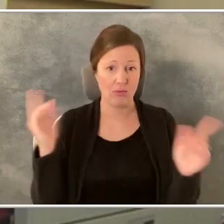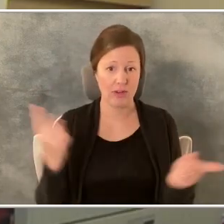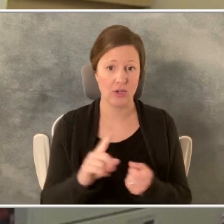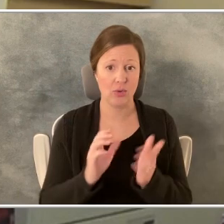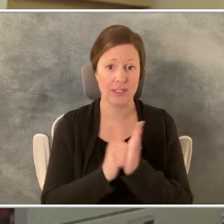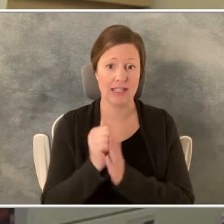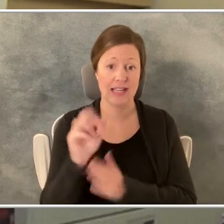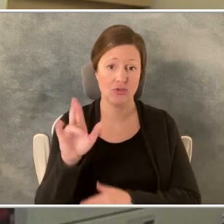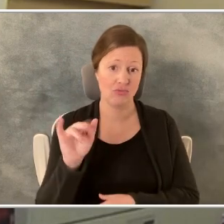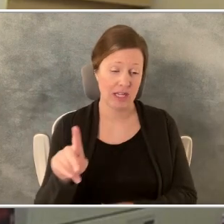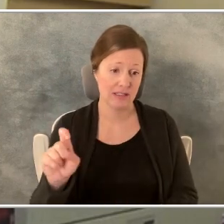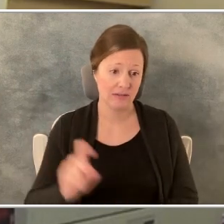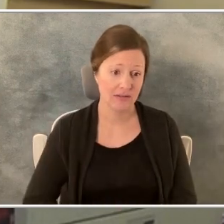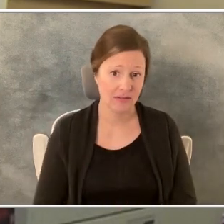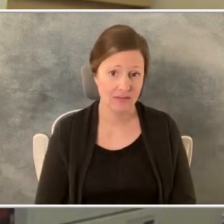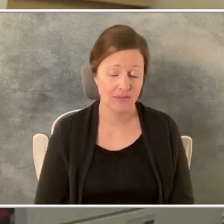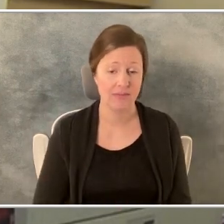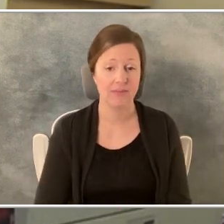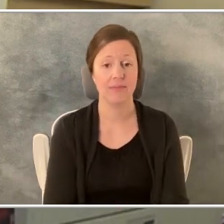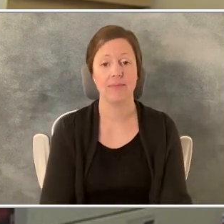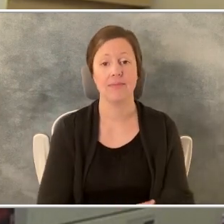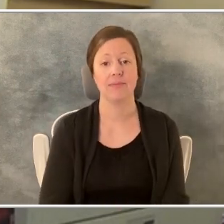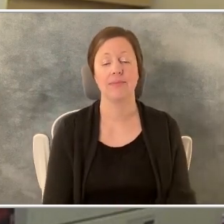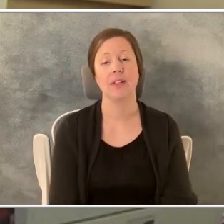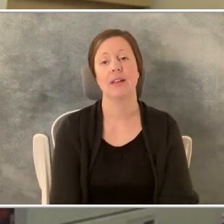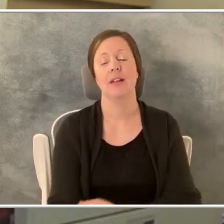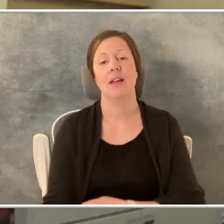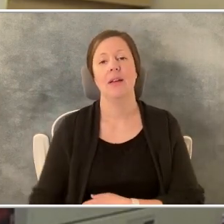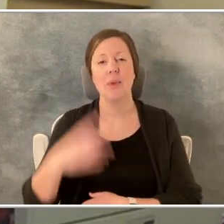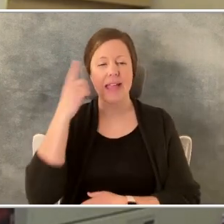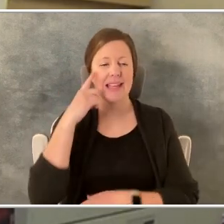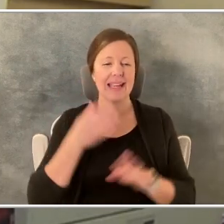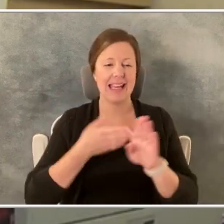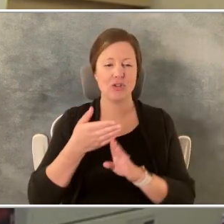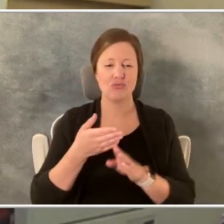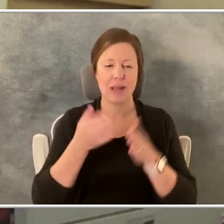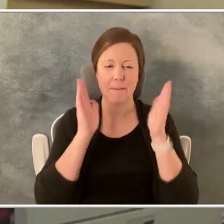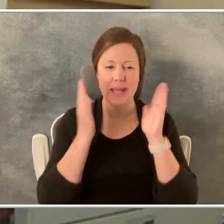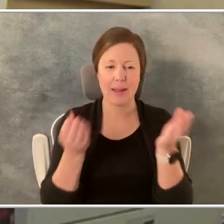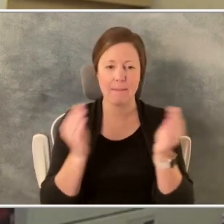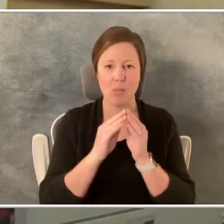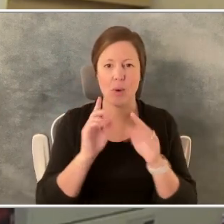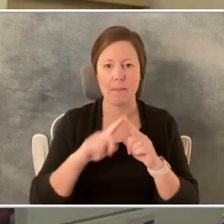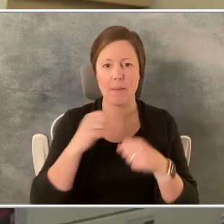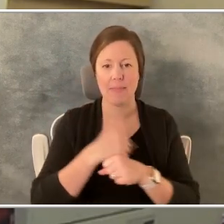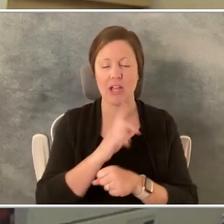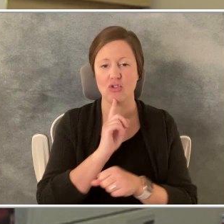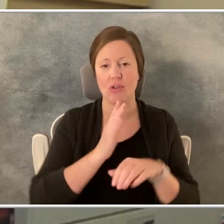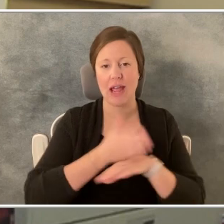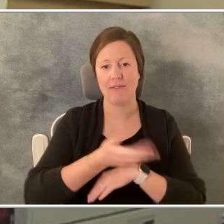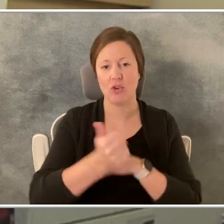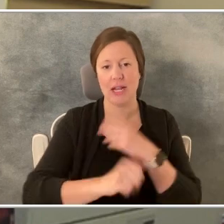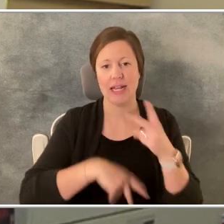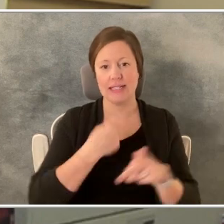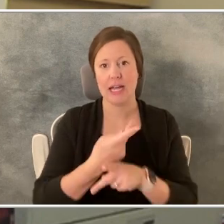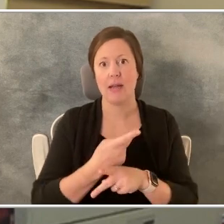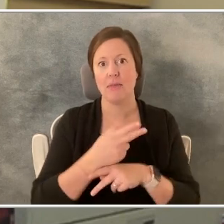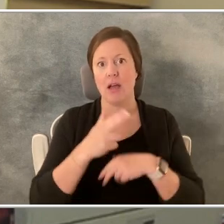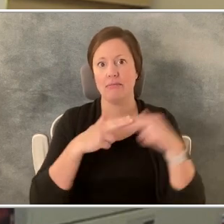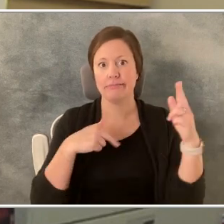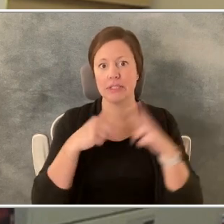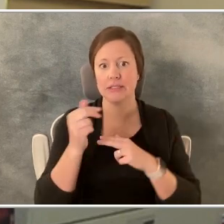I think the industry is moving towards that as well, but making sure that we shower after any type of structure fire, because the